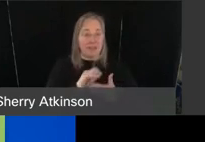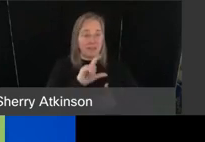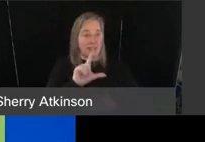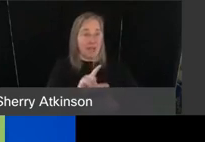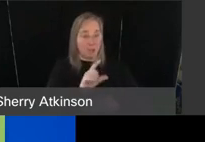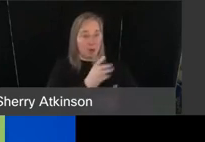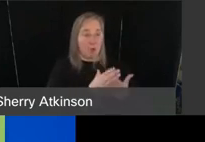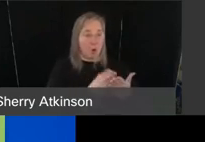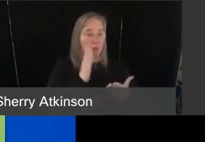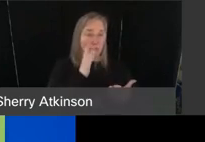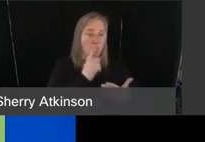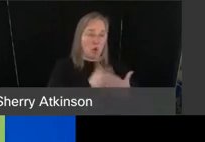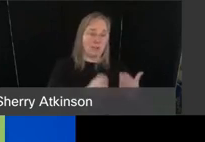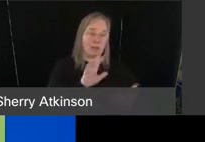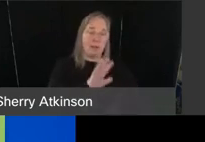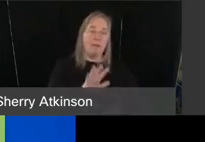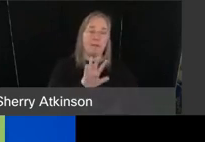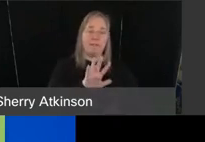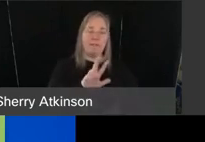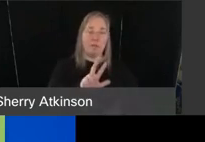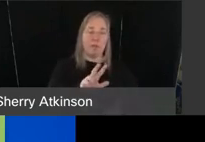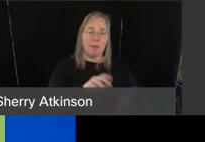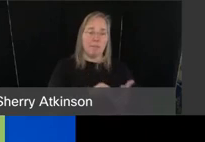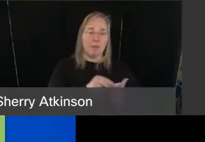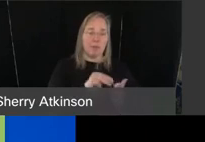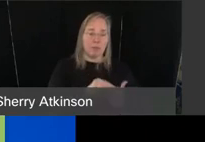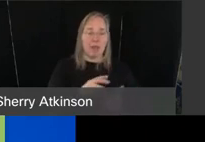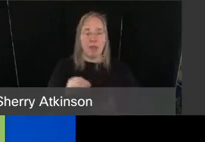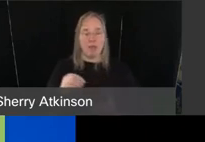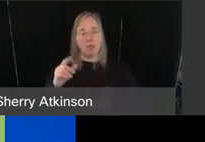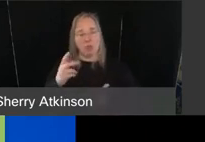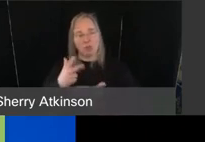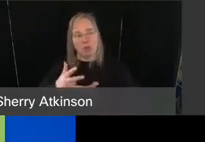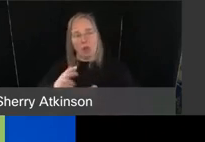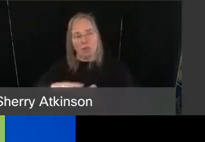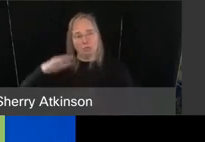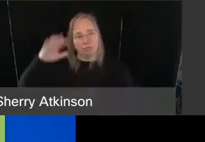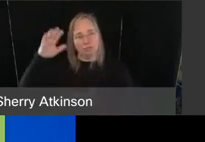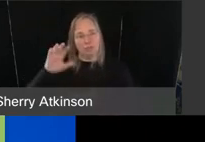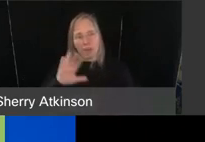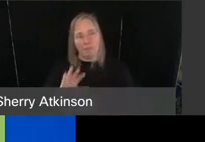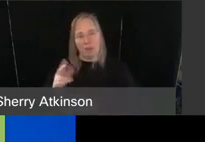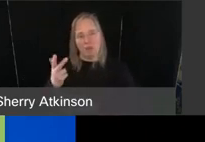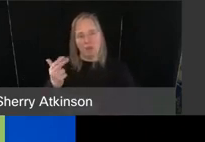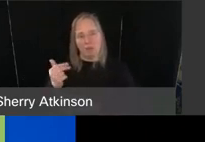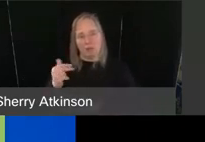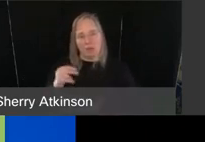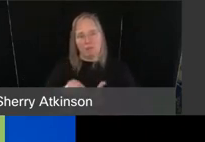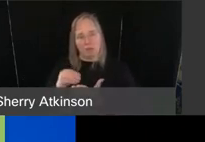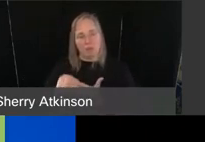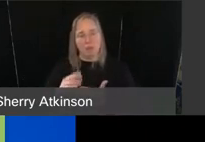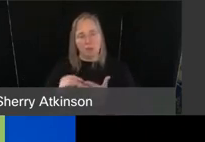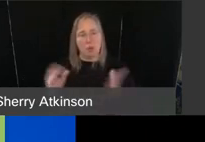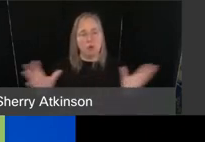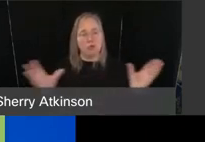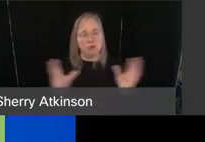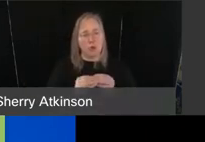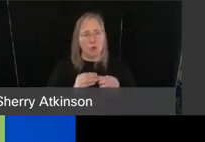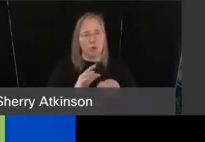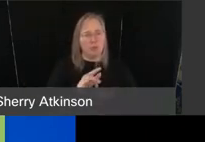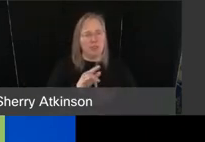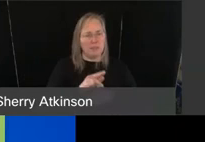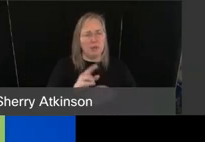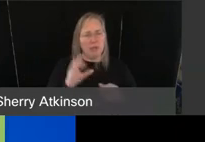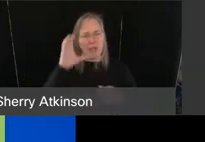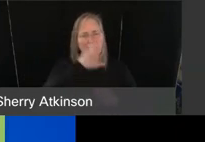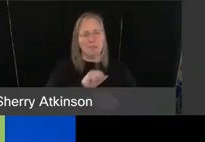would be about $53 million and $13 million for the garage space, with a total preliminary estimate of